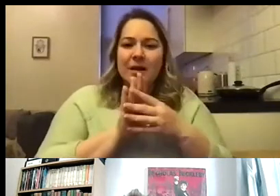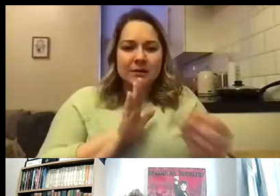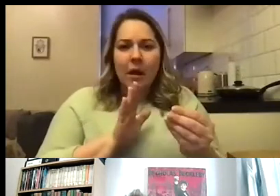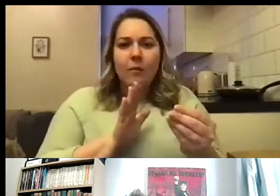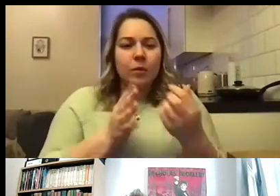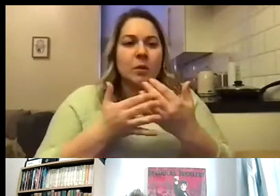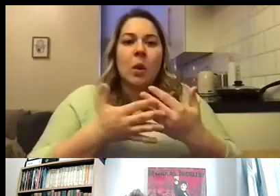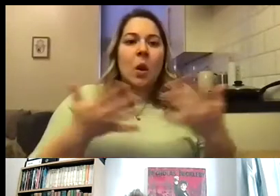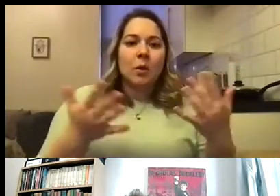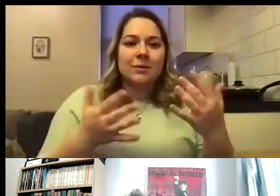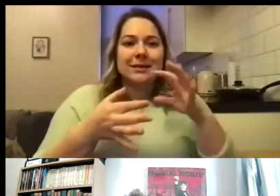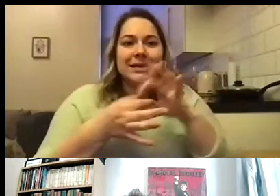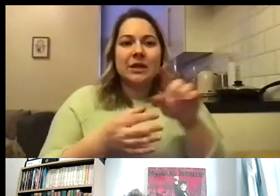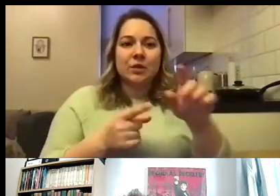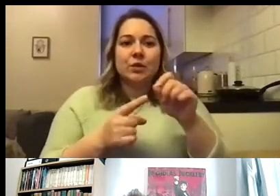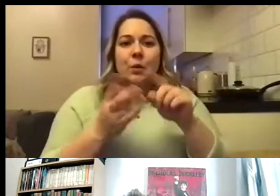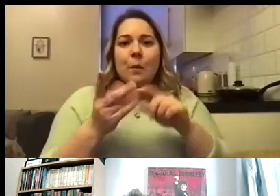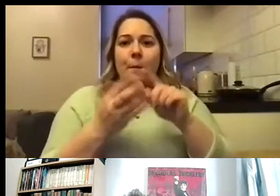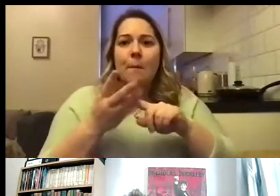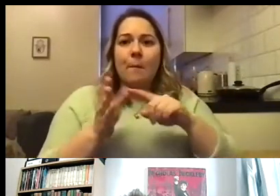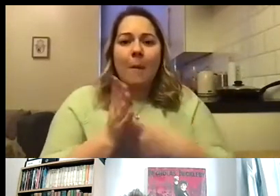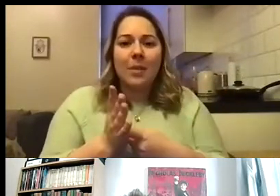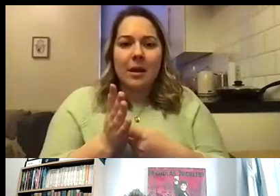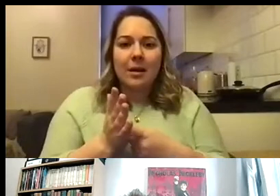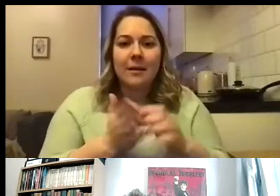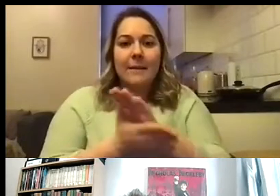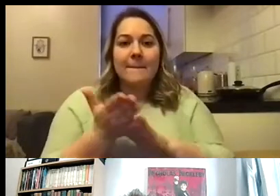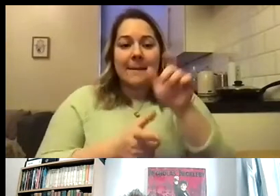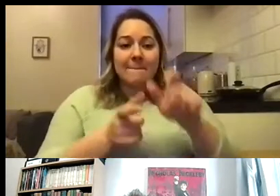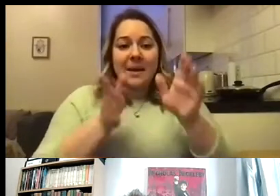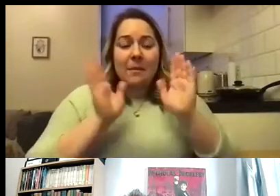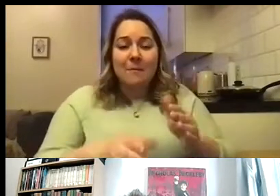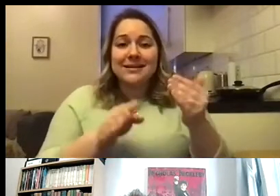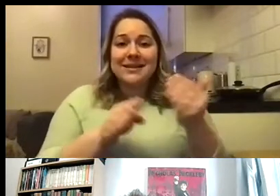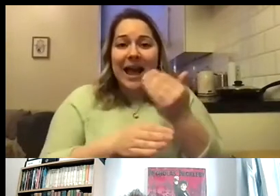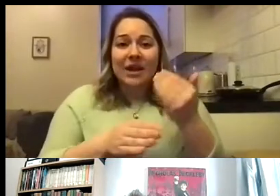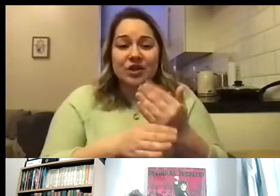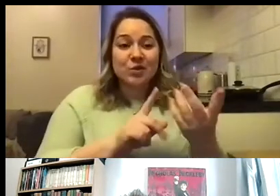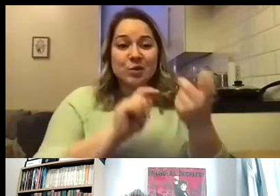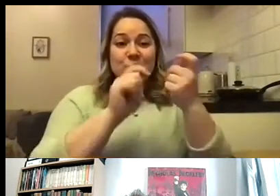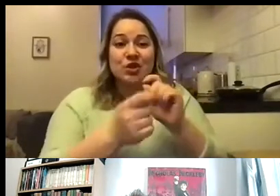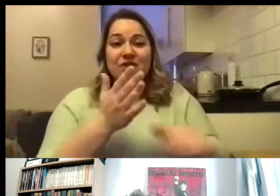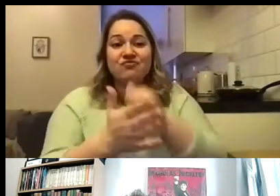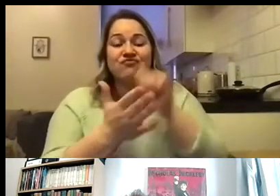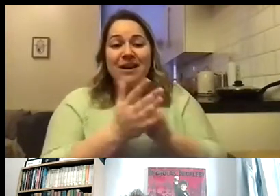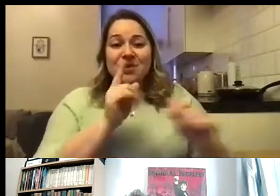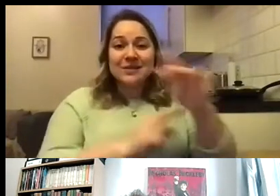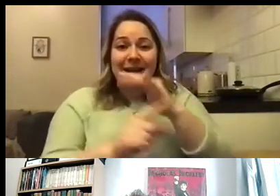uprising is one of those, where people had to take action to change things to get a more just society. So for